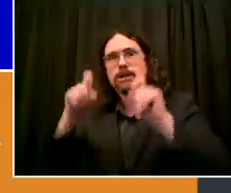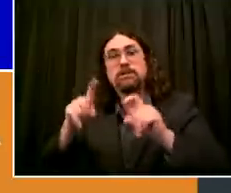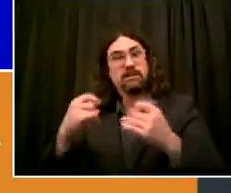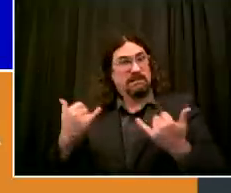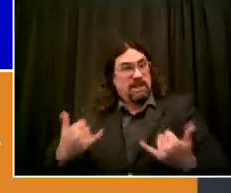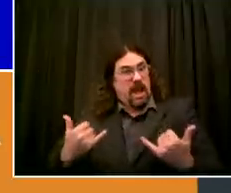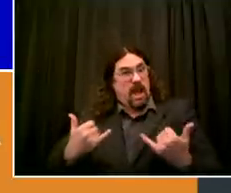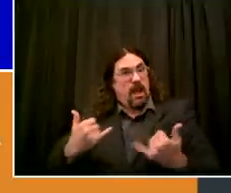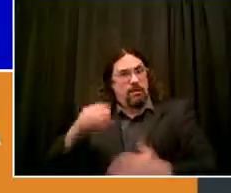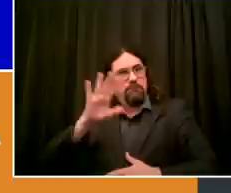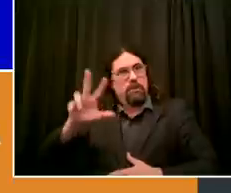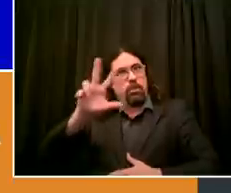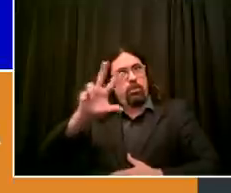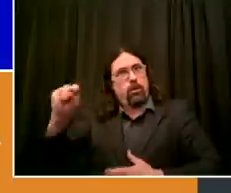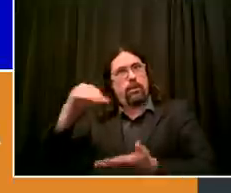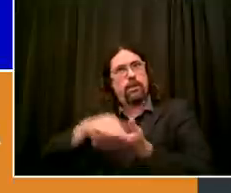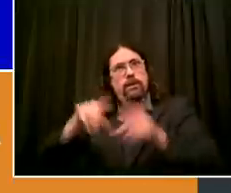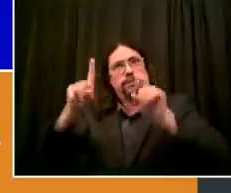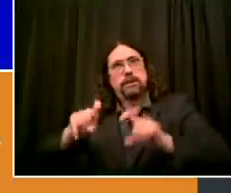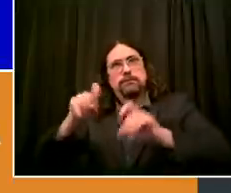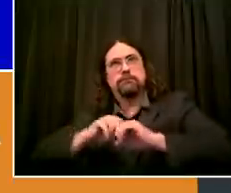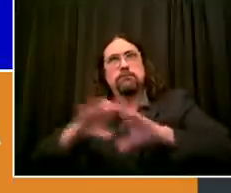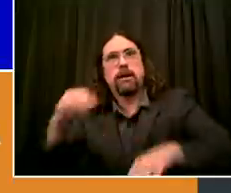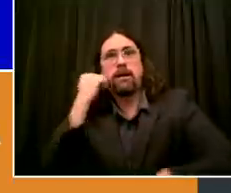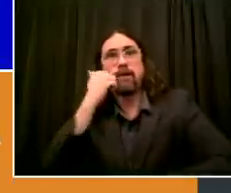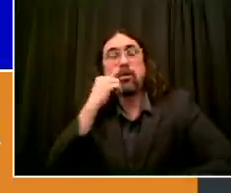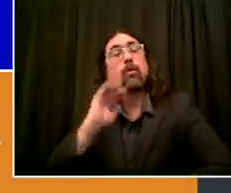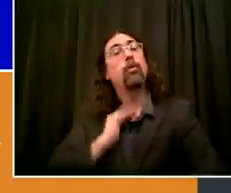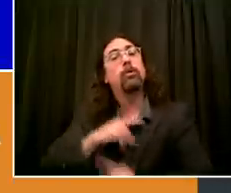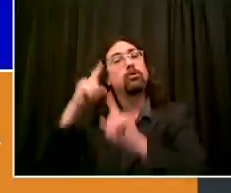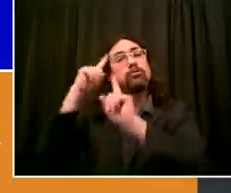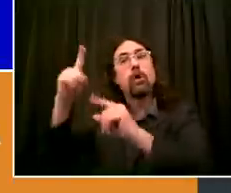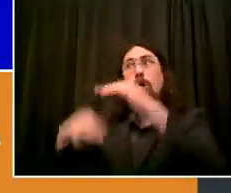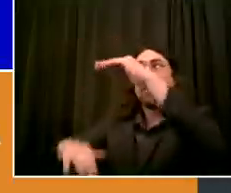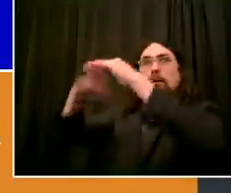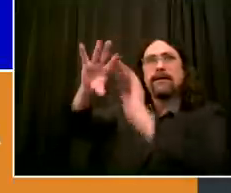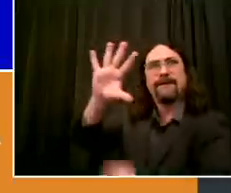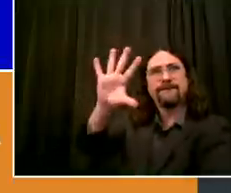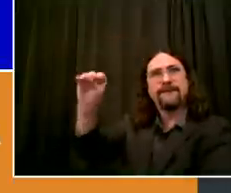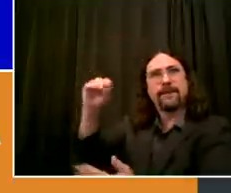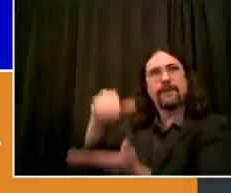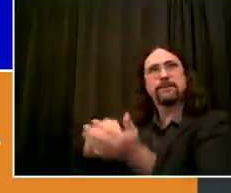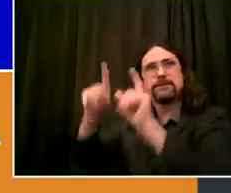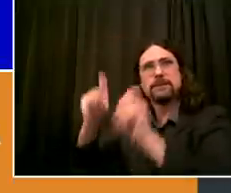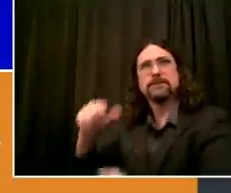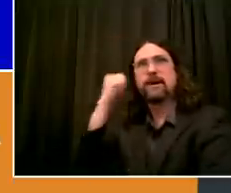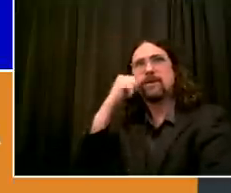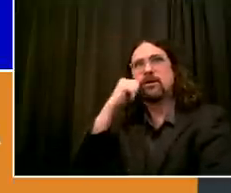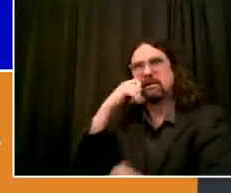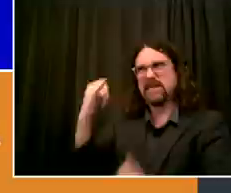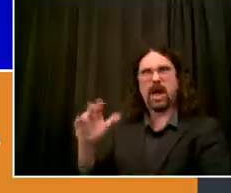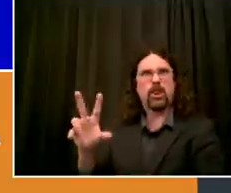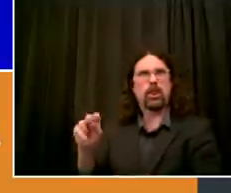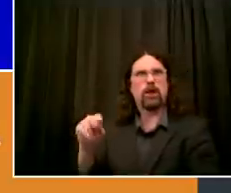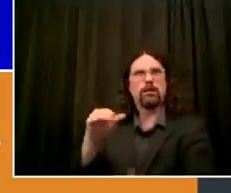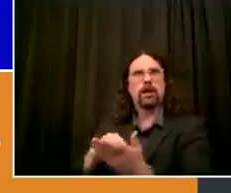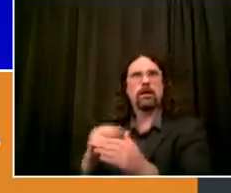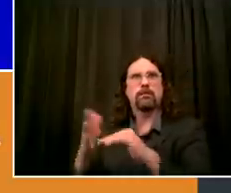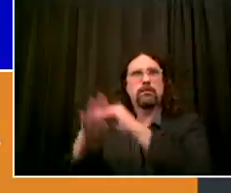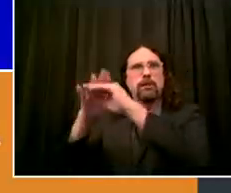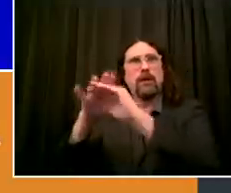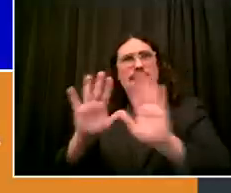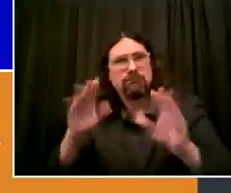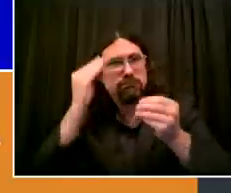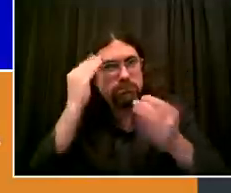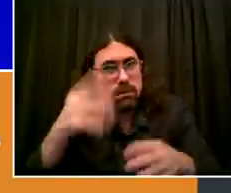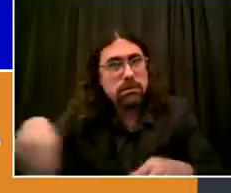keep growing from then. But here's the bottom line. Testing is free. I want every New Yorker to understand it. Your testing will